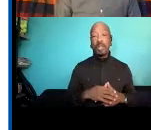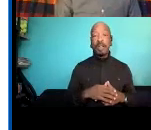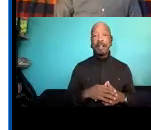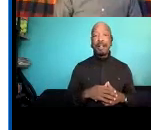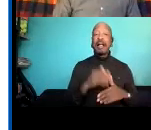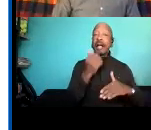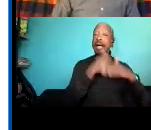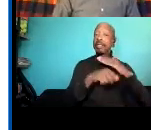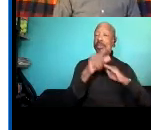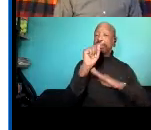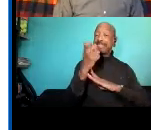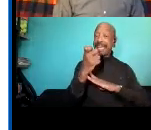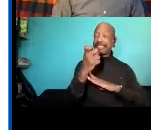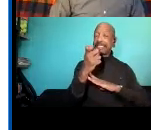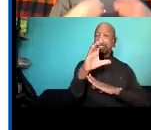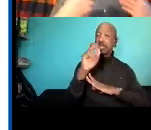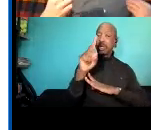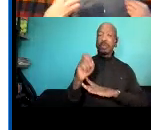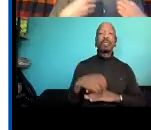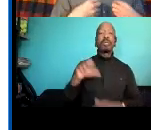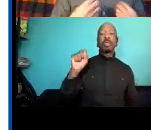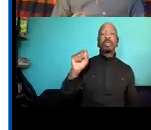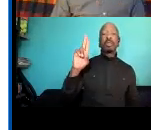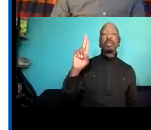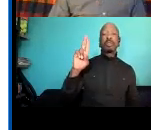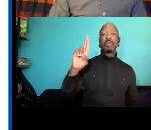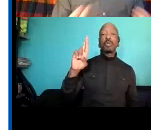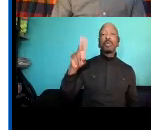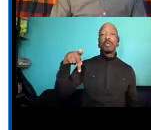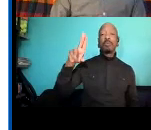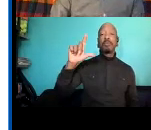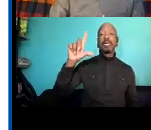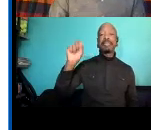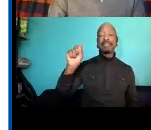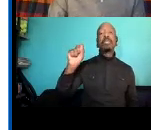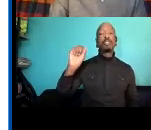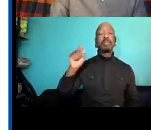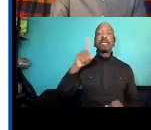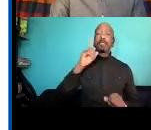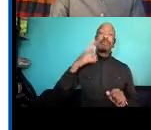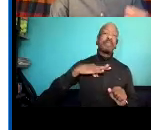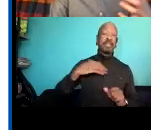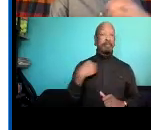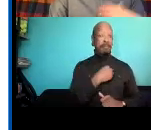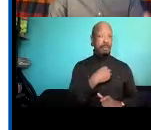for cooperatives, surplus, should be used to benefit its members and given back to its members based on the value that